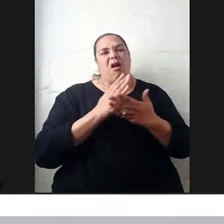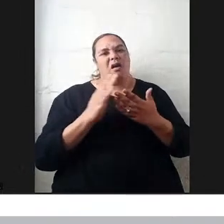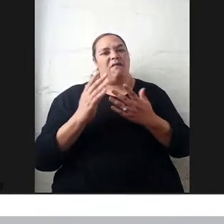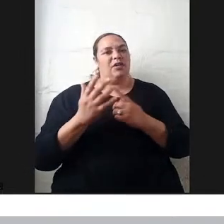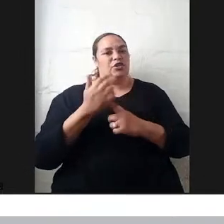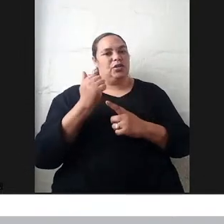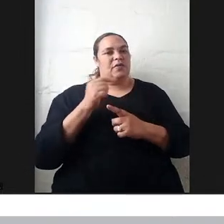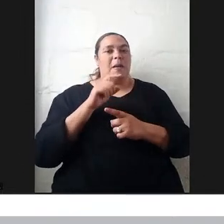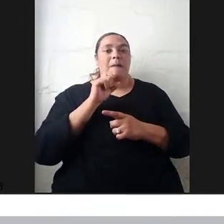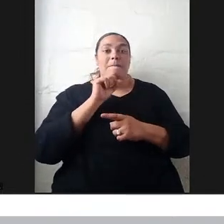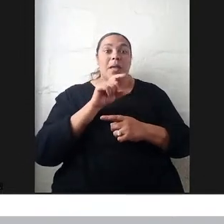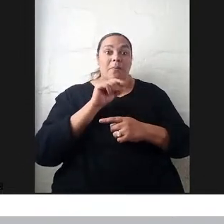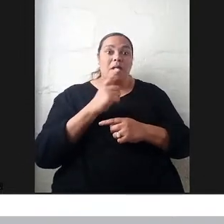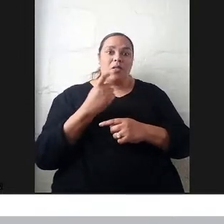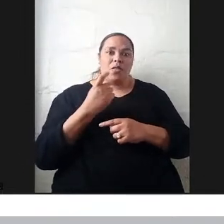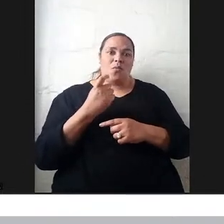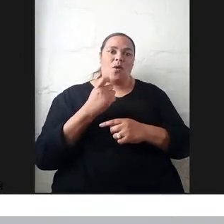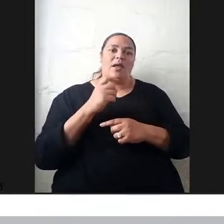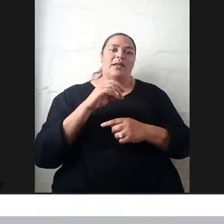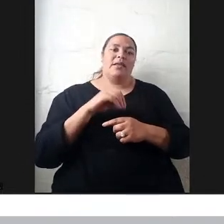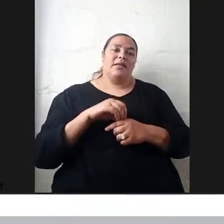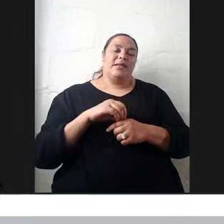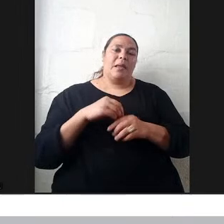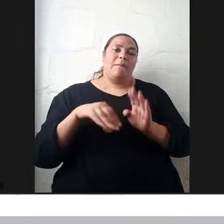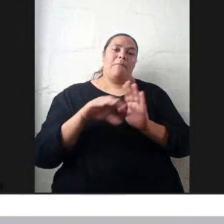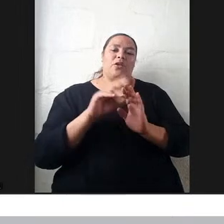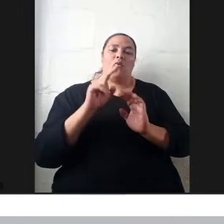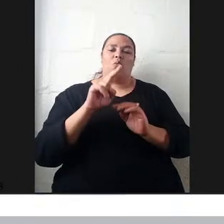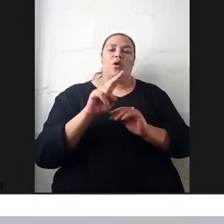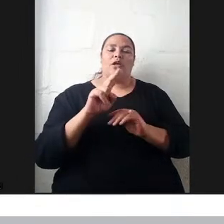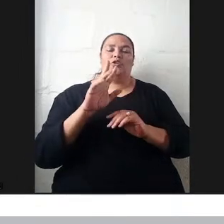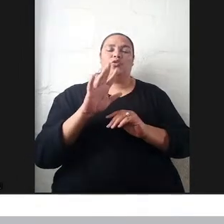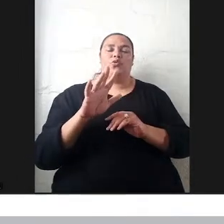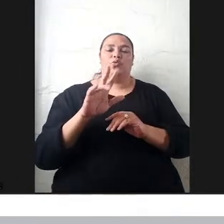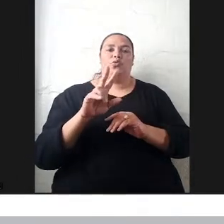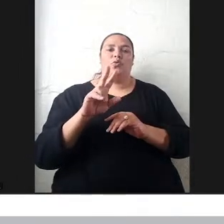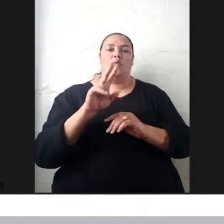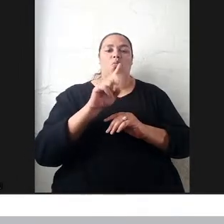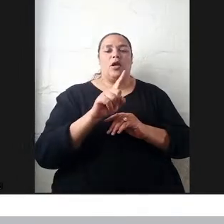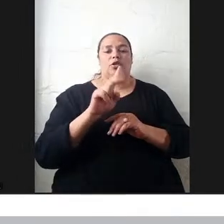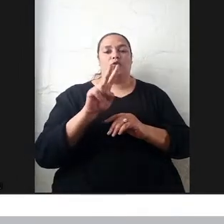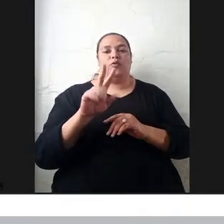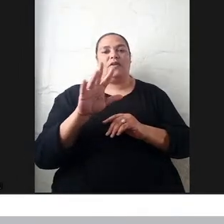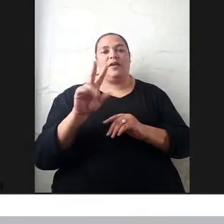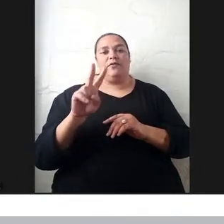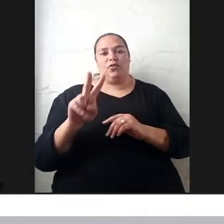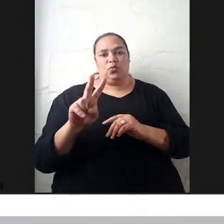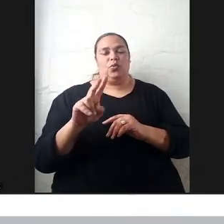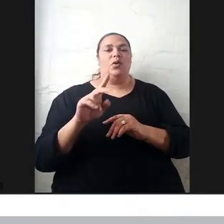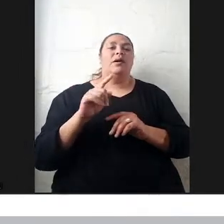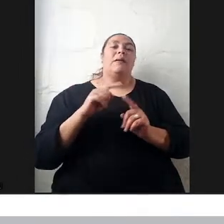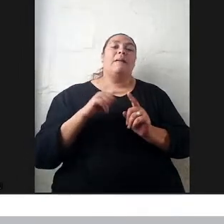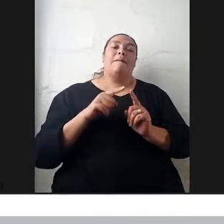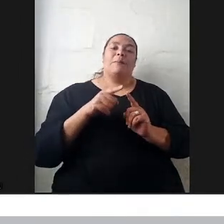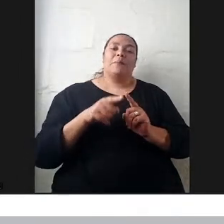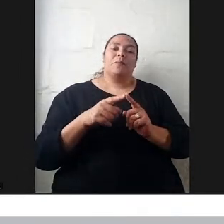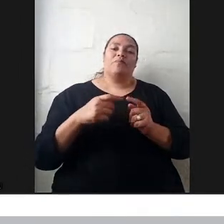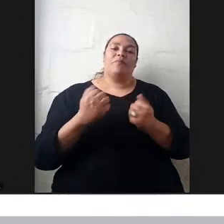one in paragraph 1252, whatever the case might be, bursaries, says very